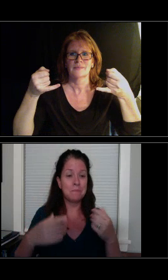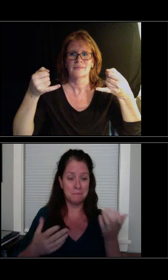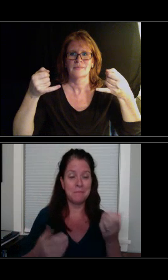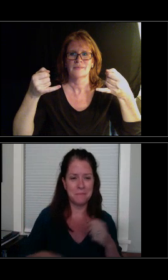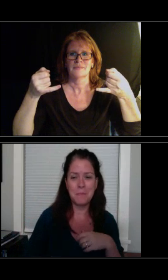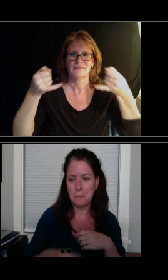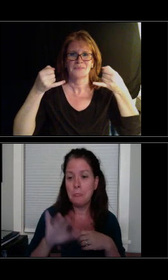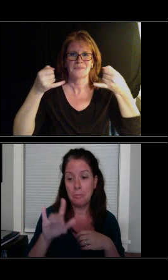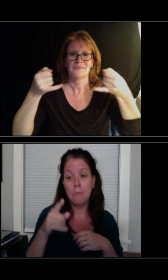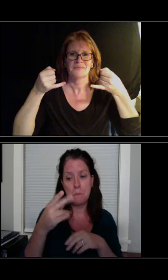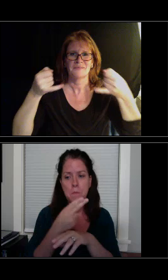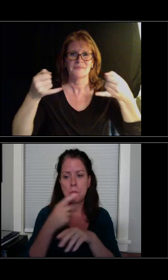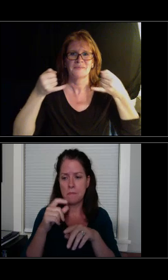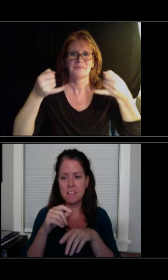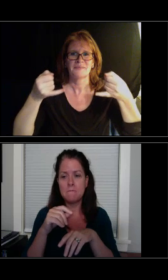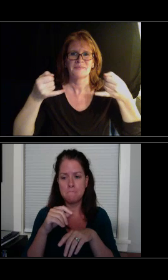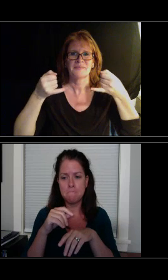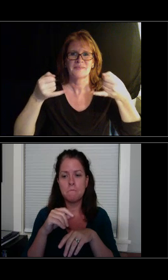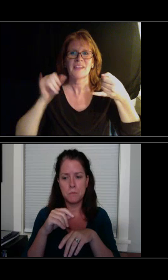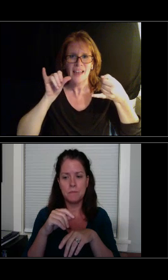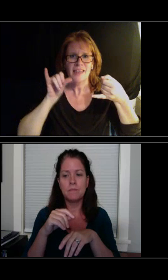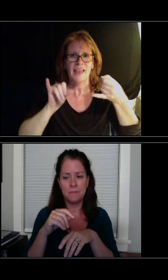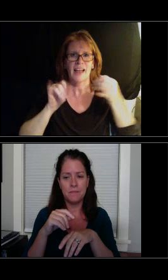how to behave in different situations?